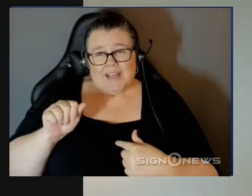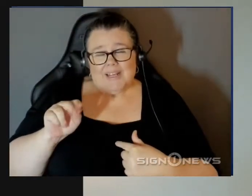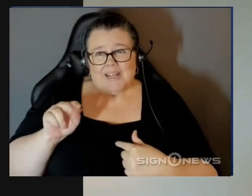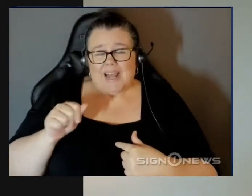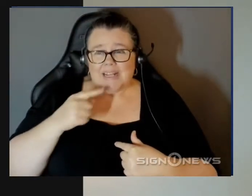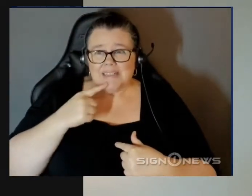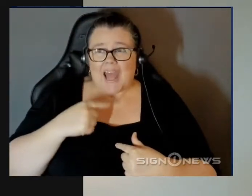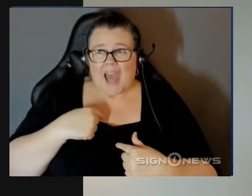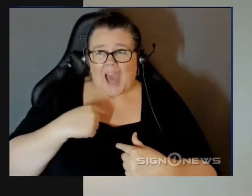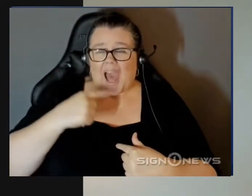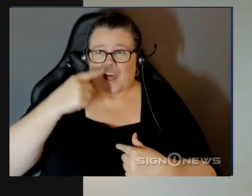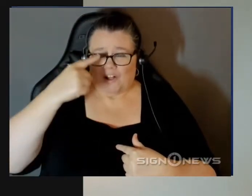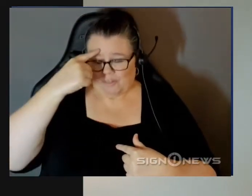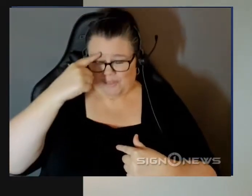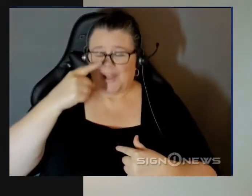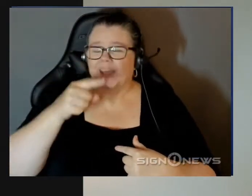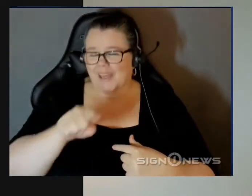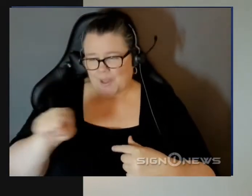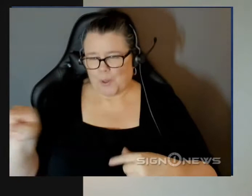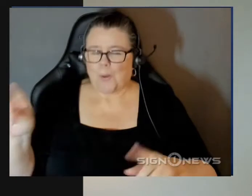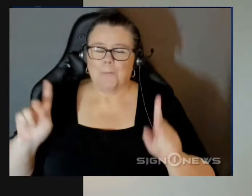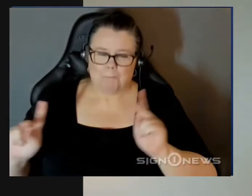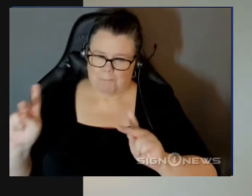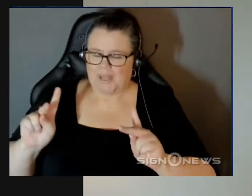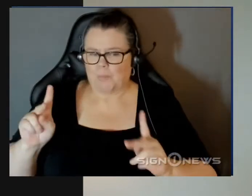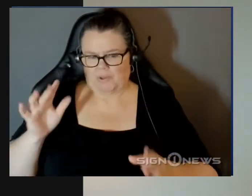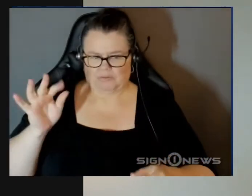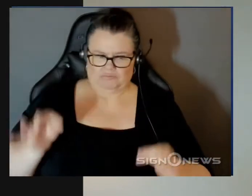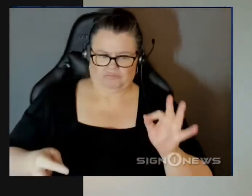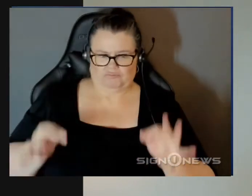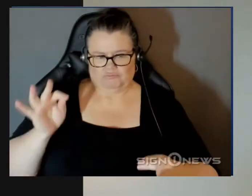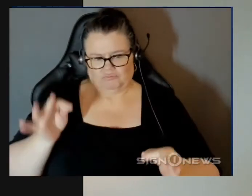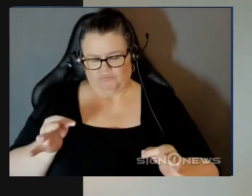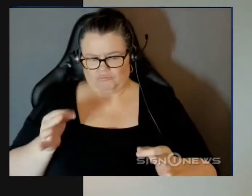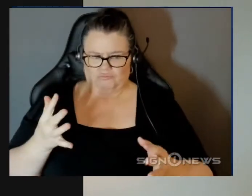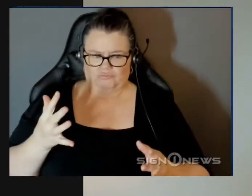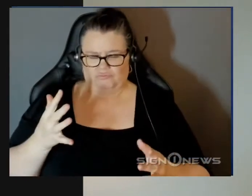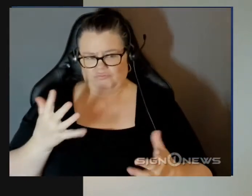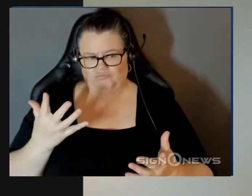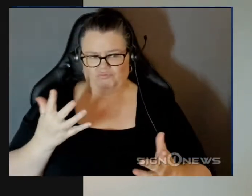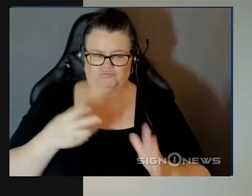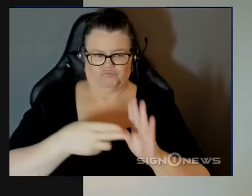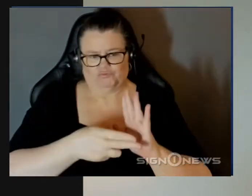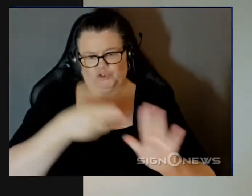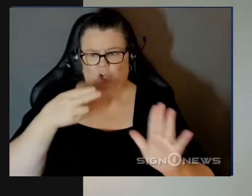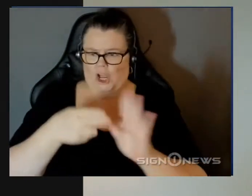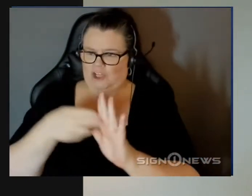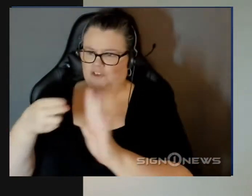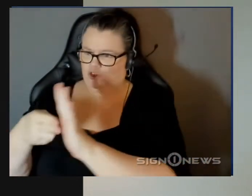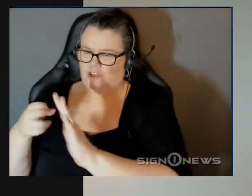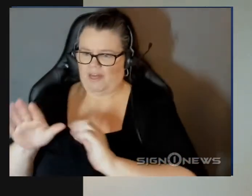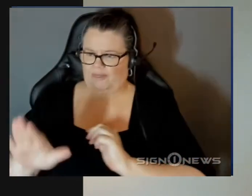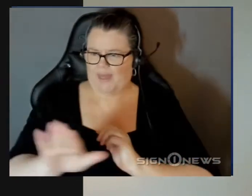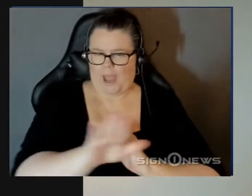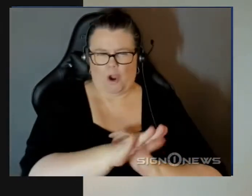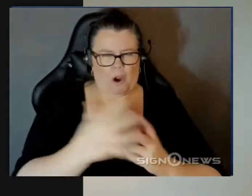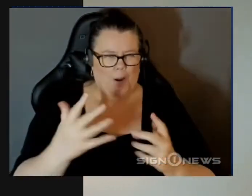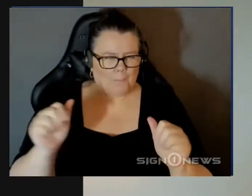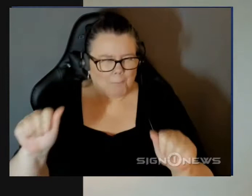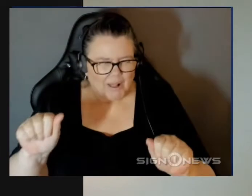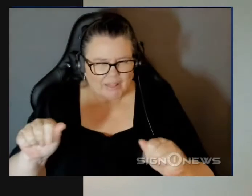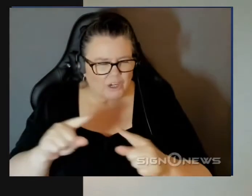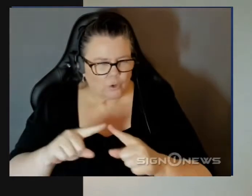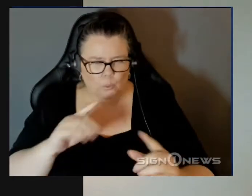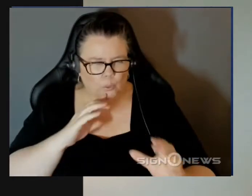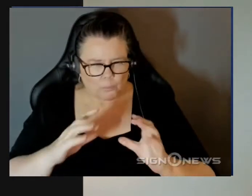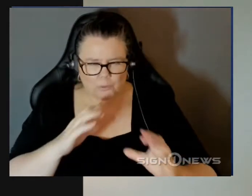think people are judged all the time on their ability to communicate, which has little to do with whether or not you're